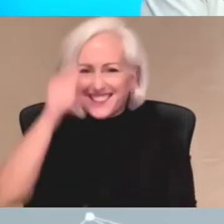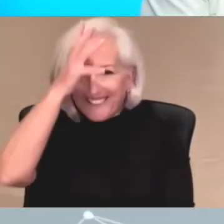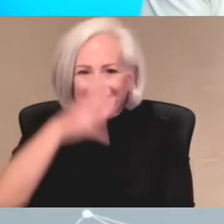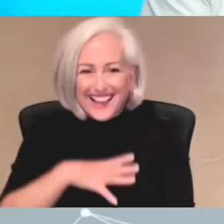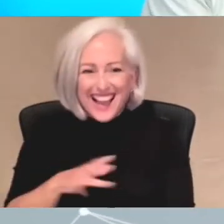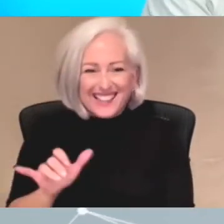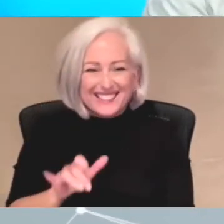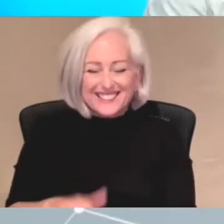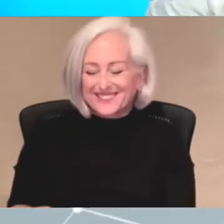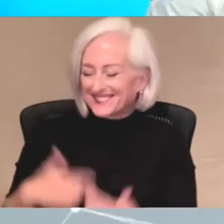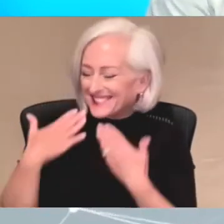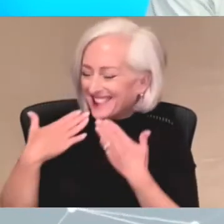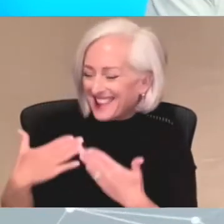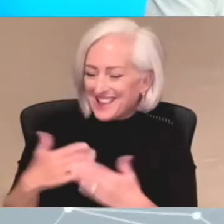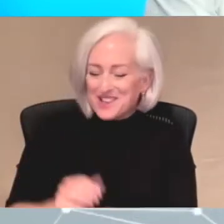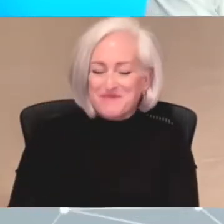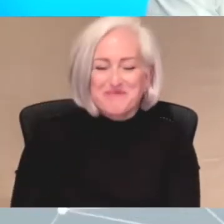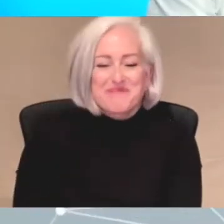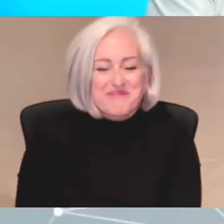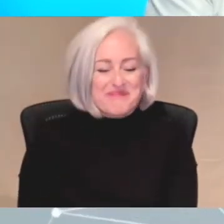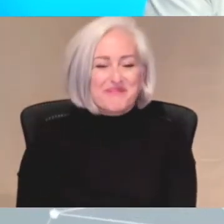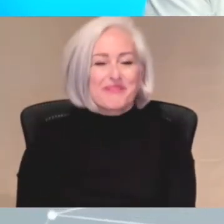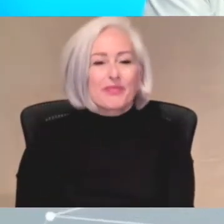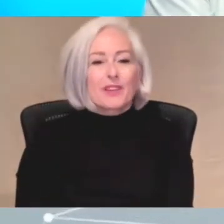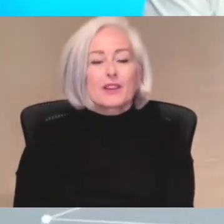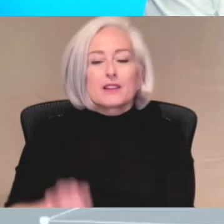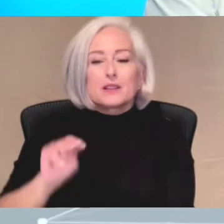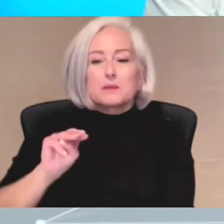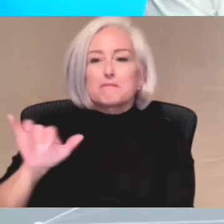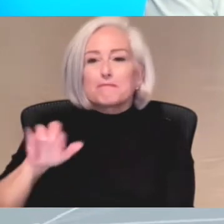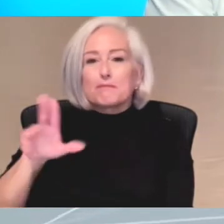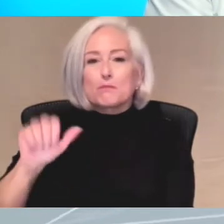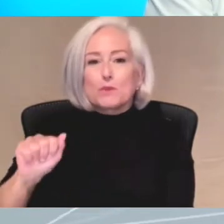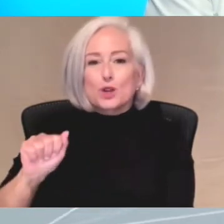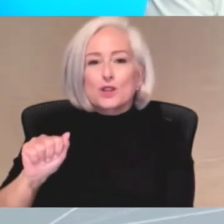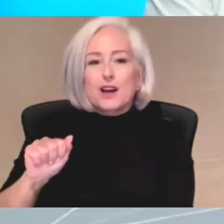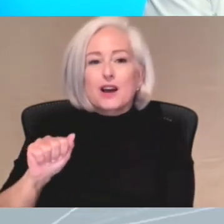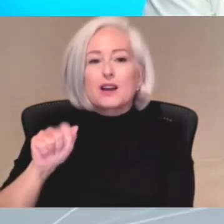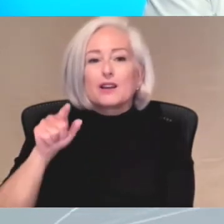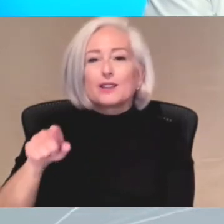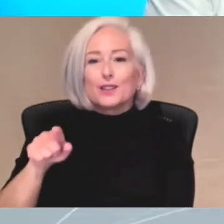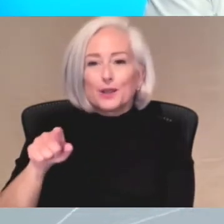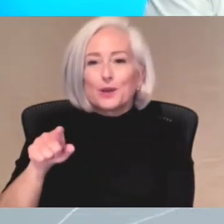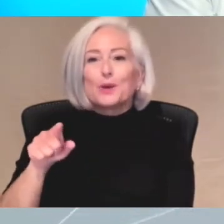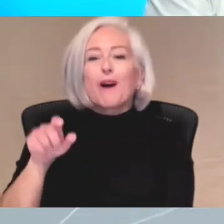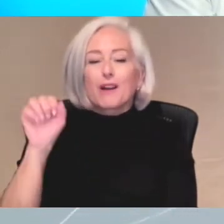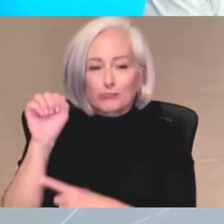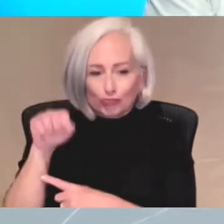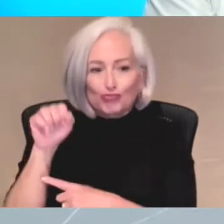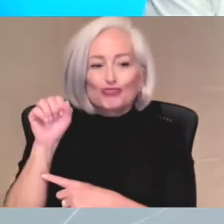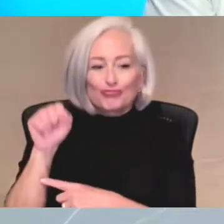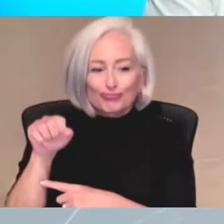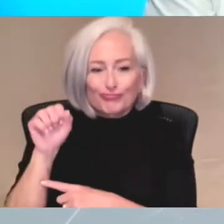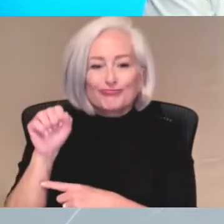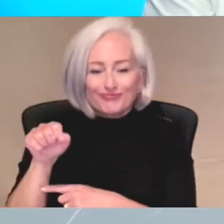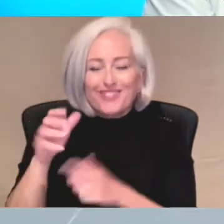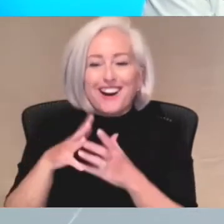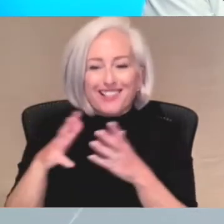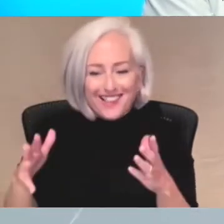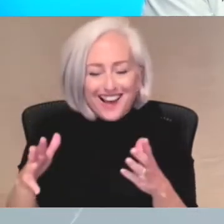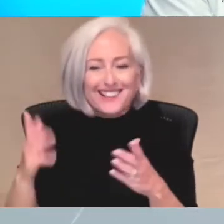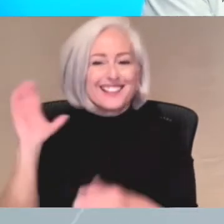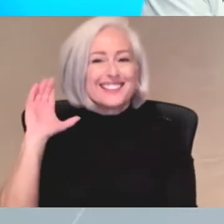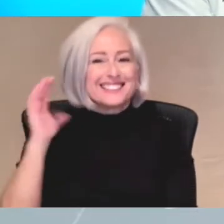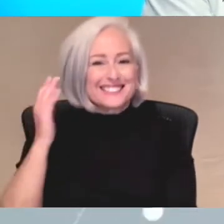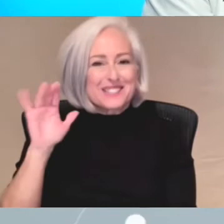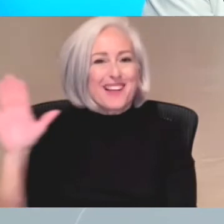Thank you. Myrna, you were doing a lot of nodding there, so it sounded like that experience certainly resonated with you